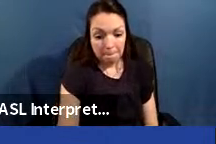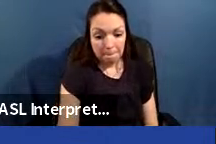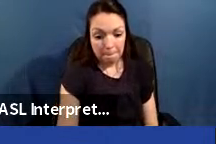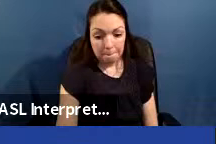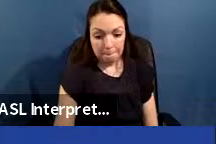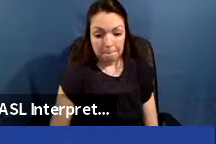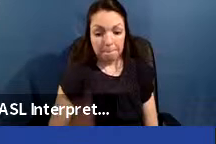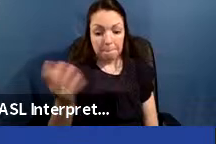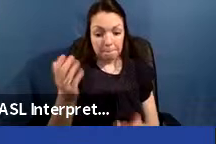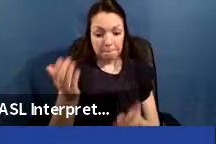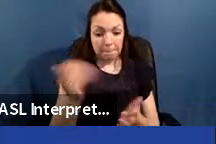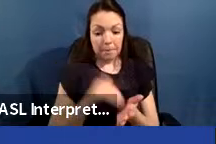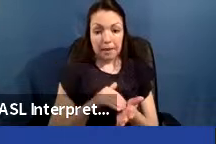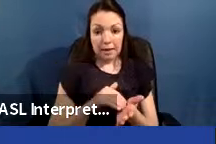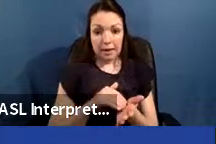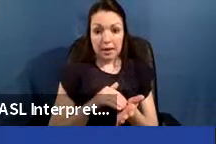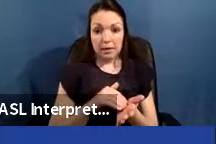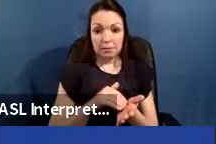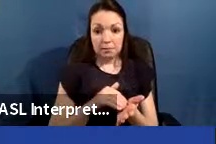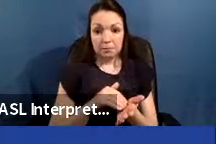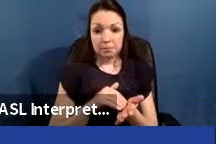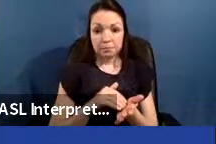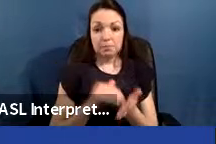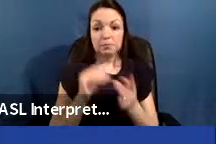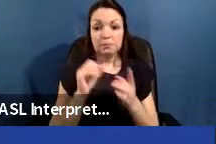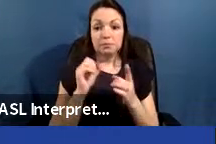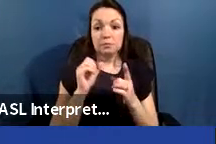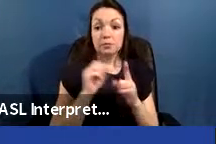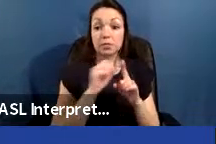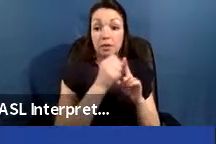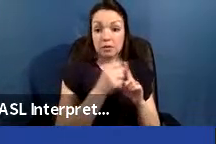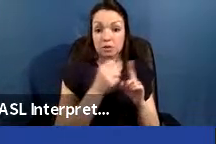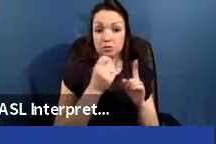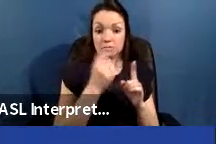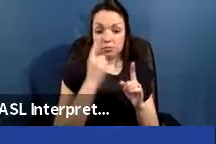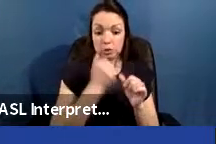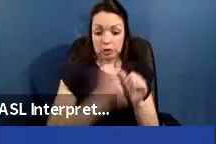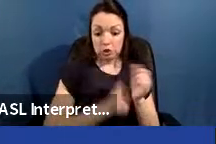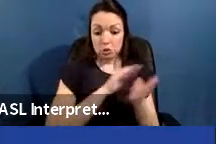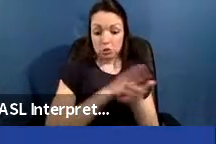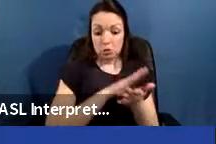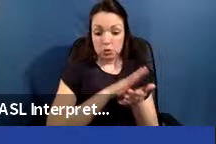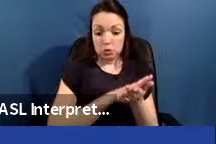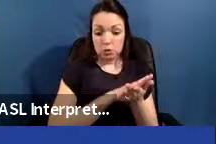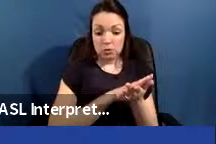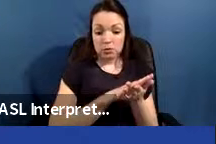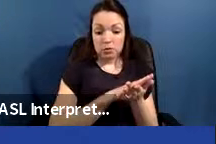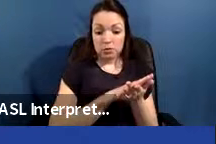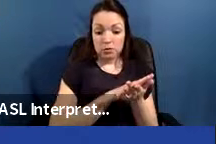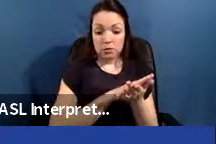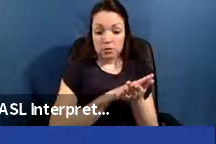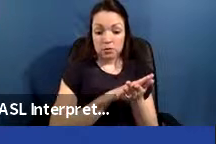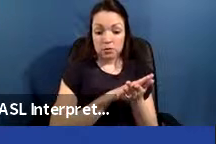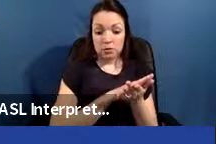So again, the condition for each particular school is